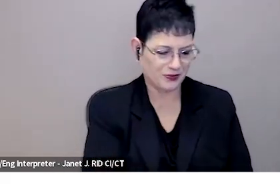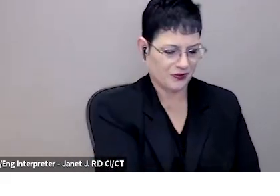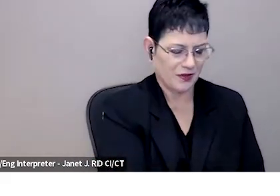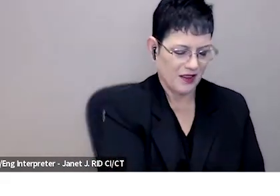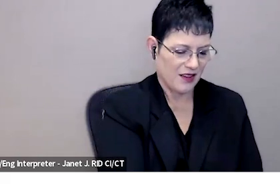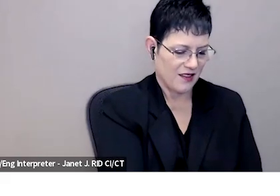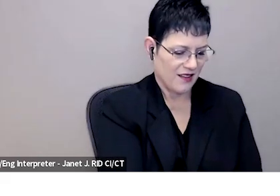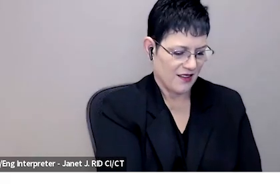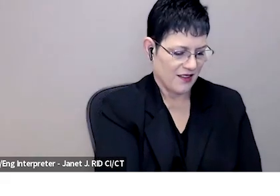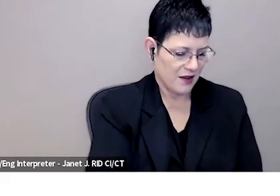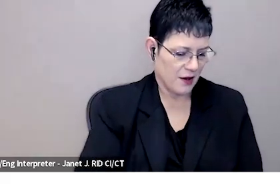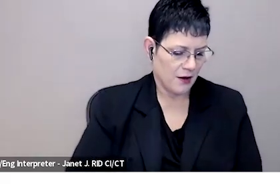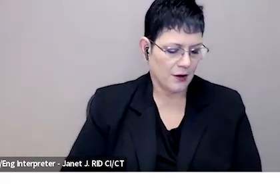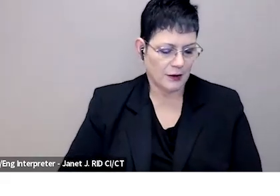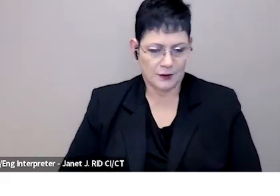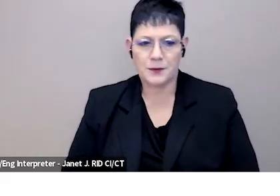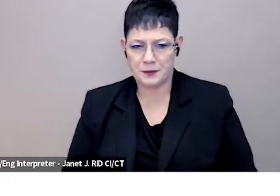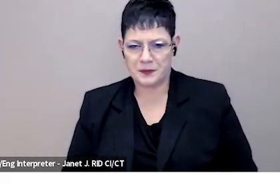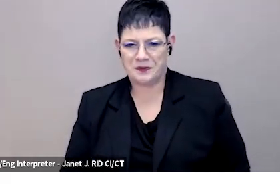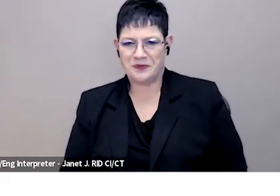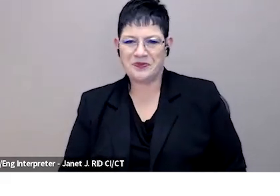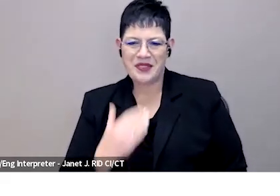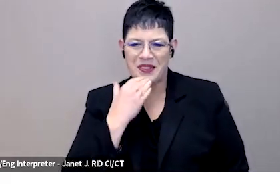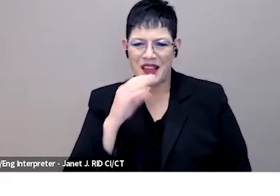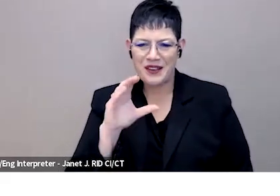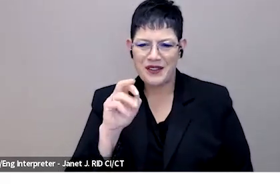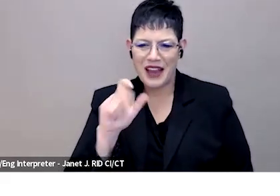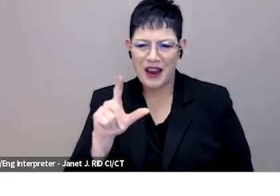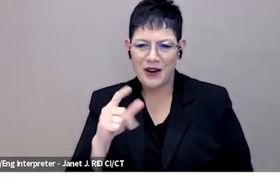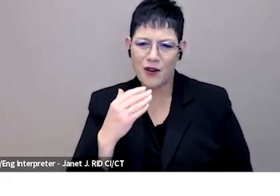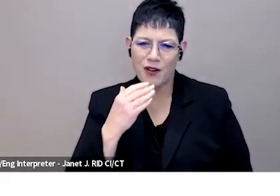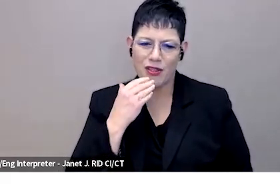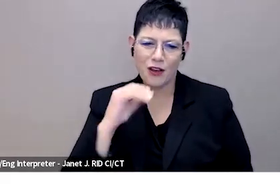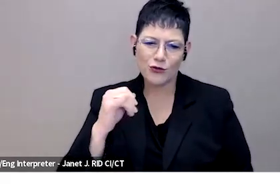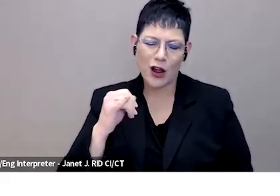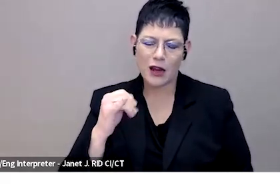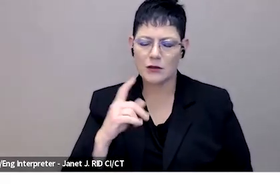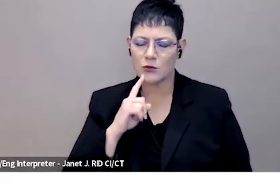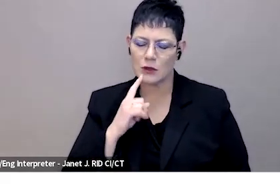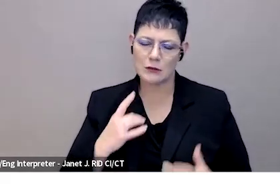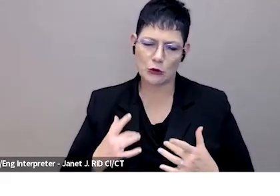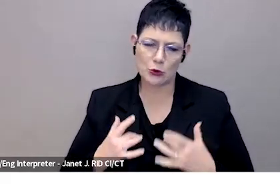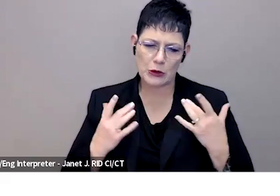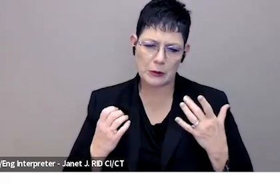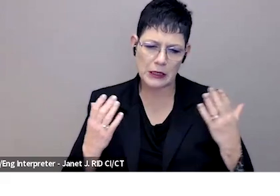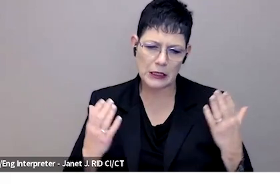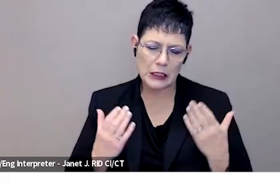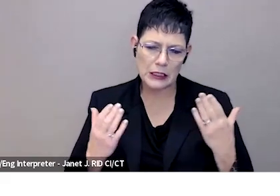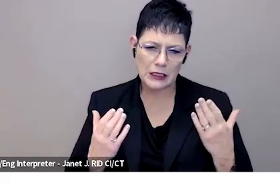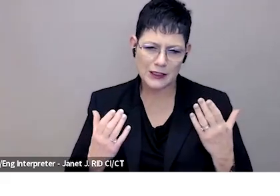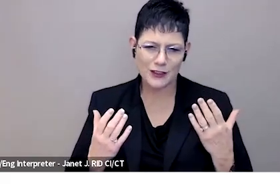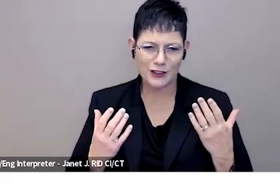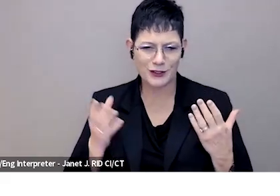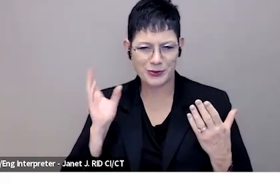Thank you, Carol, and thank you, Jonathan, and everyone else. I really appreciate the opportunity to be able to speak to all of you today,